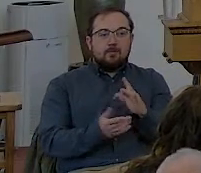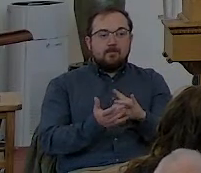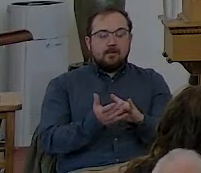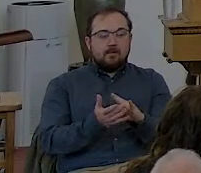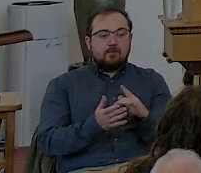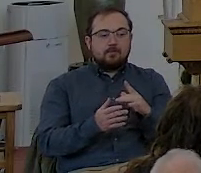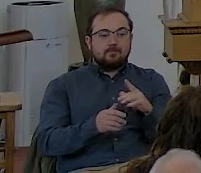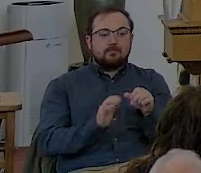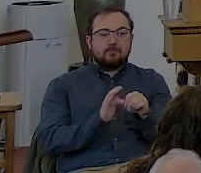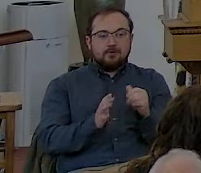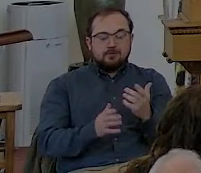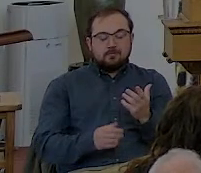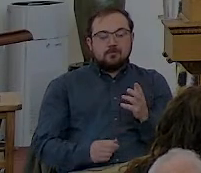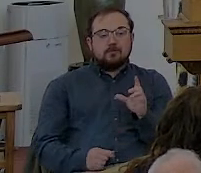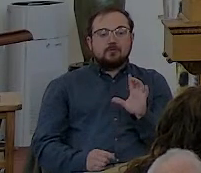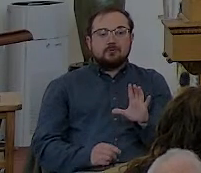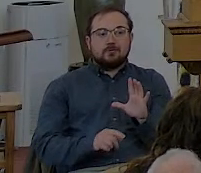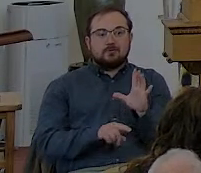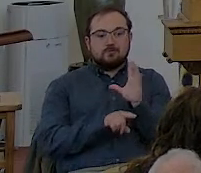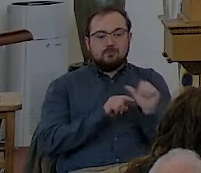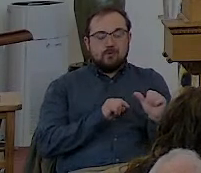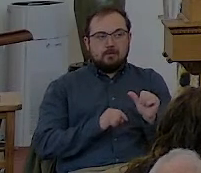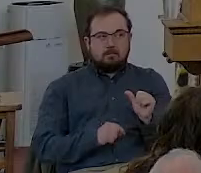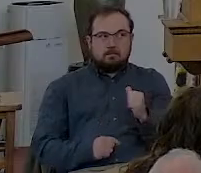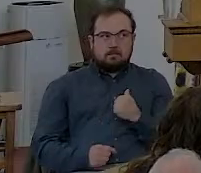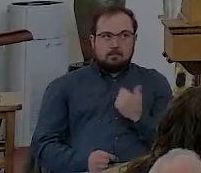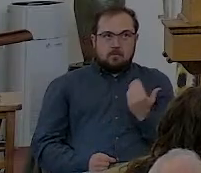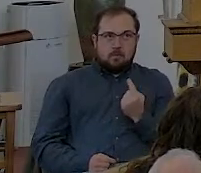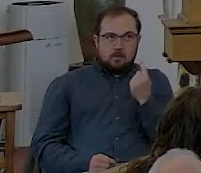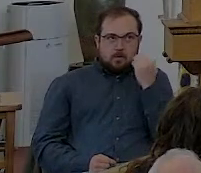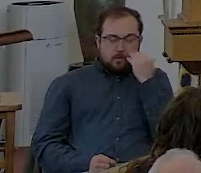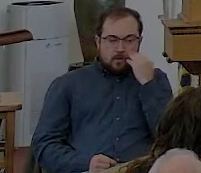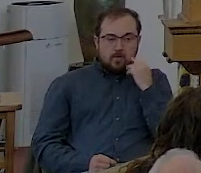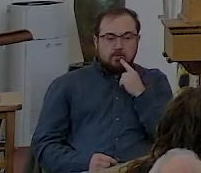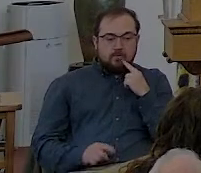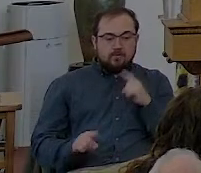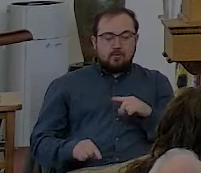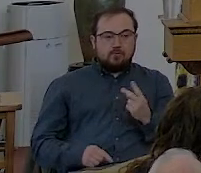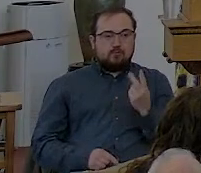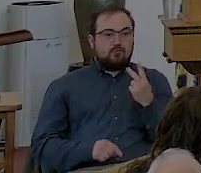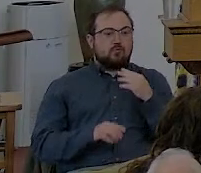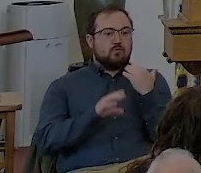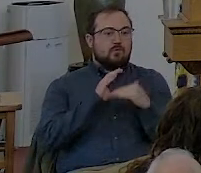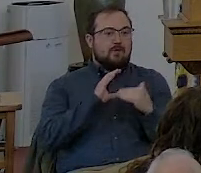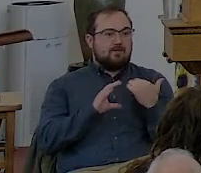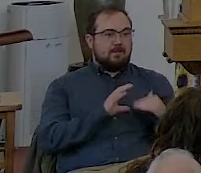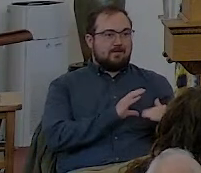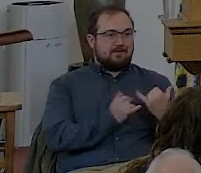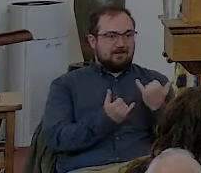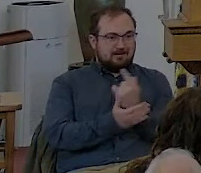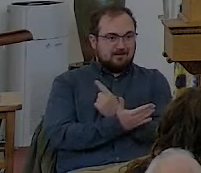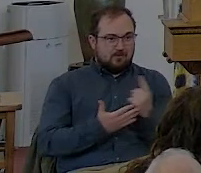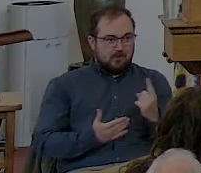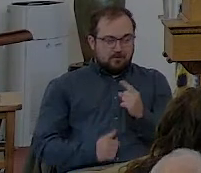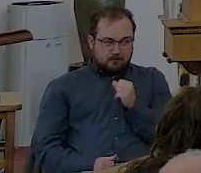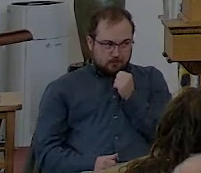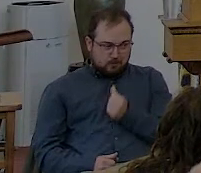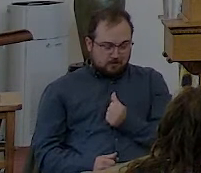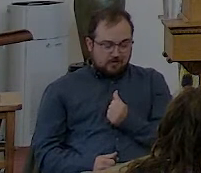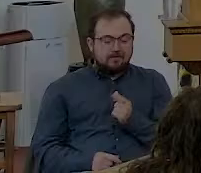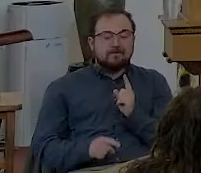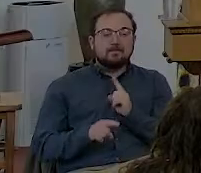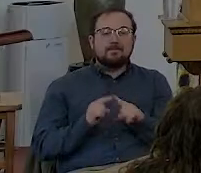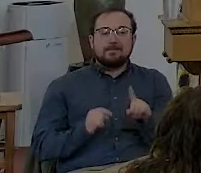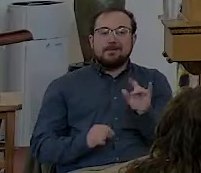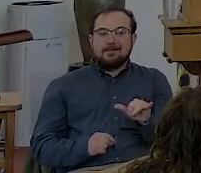doing great. She only, that I'm aware of, responded to 2 emails this week when she shouldn't have. So